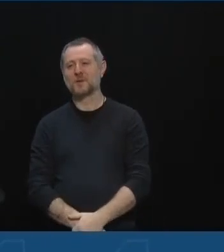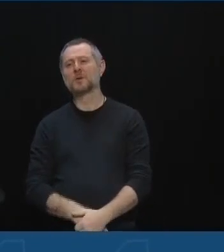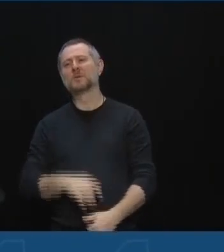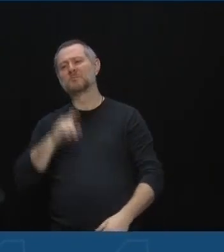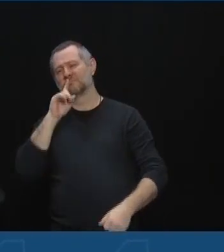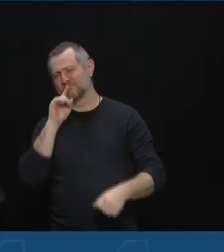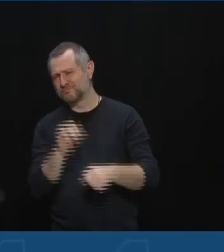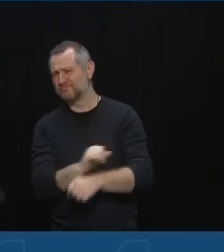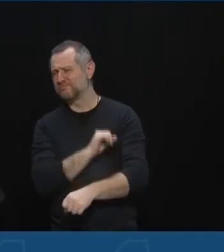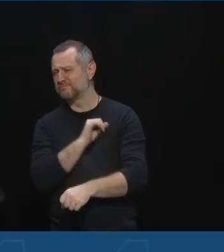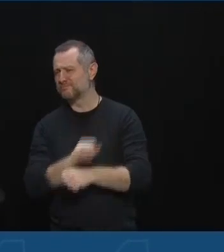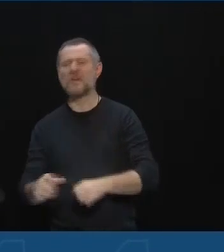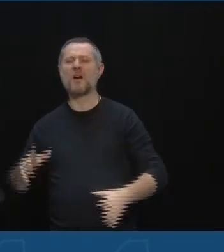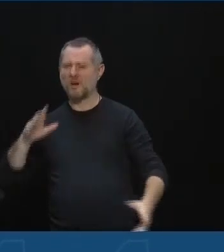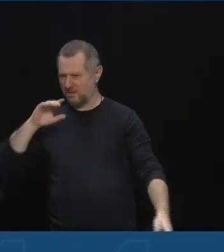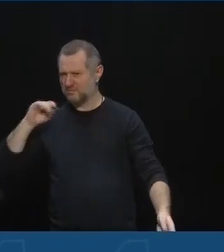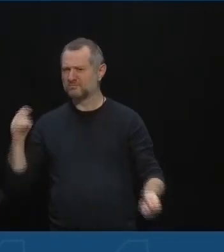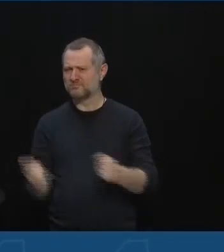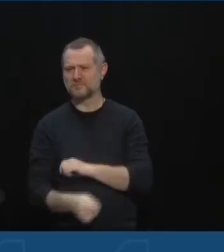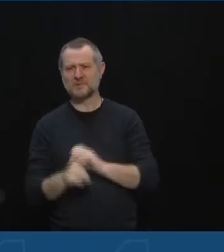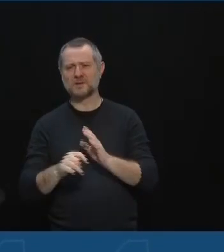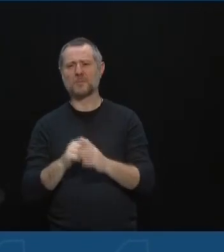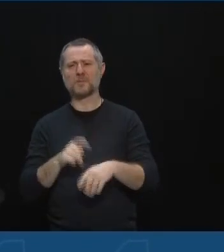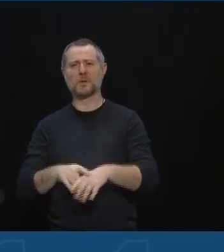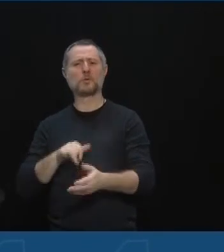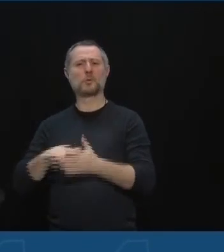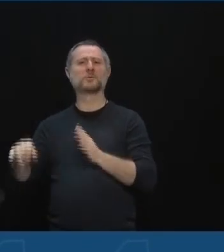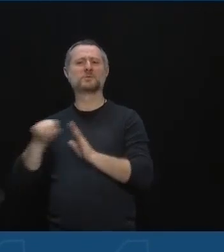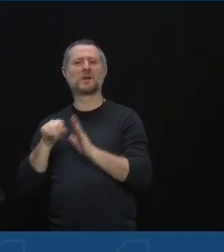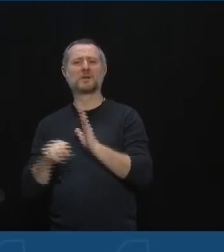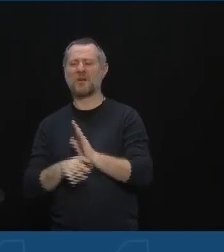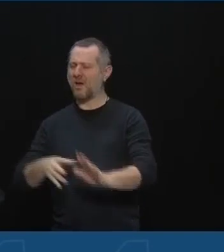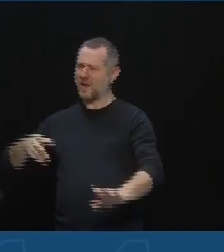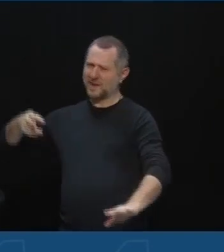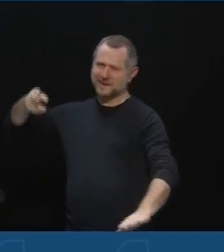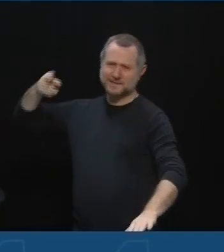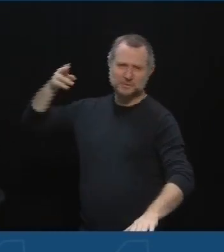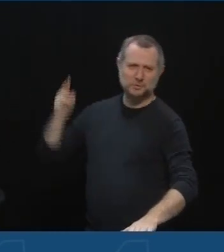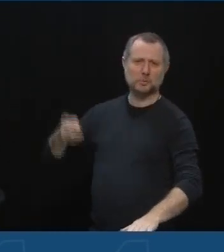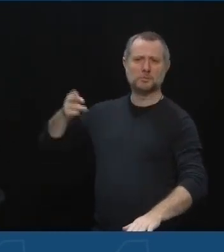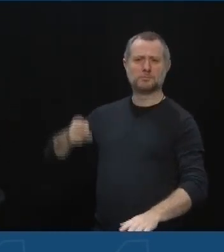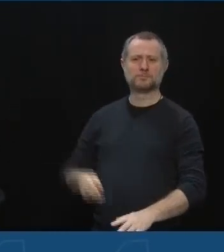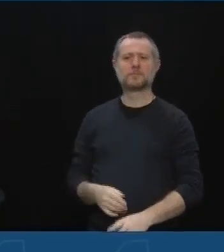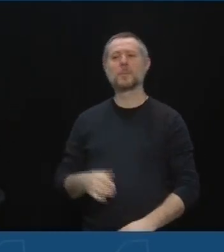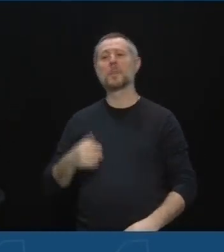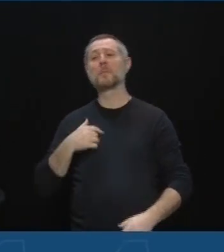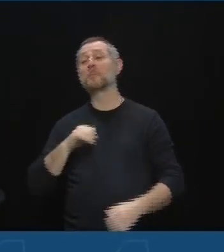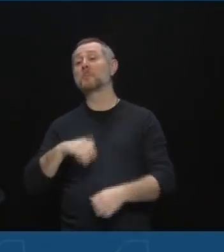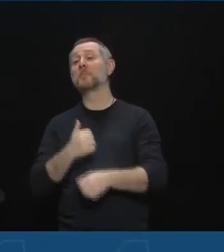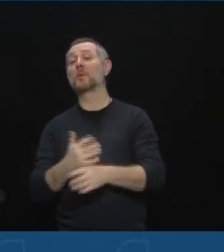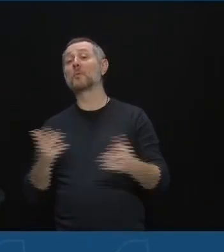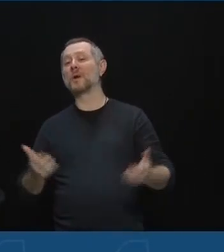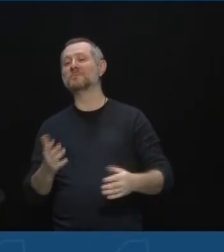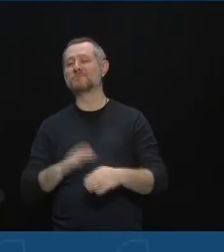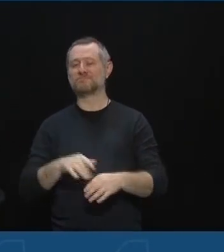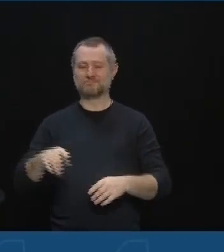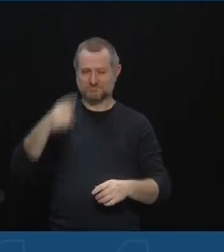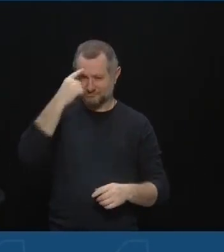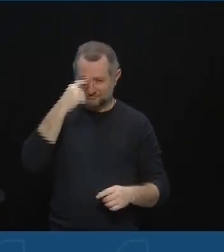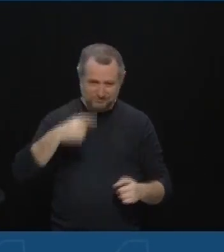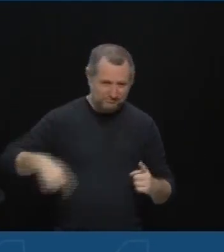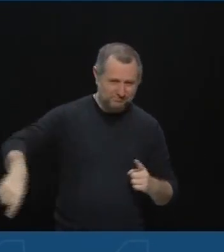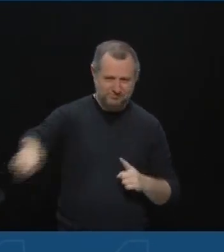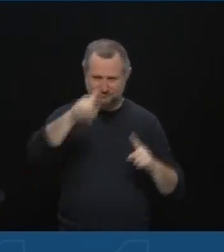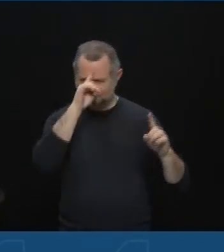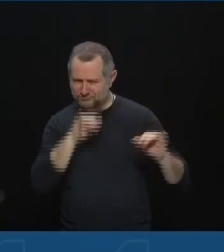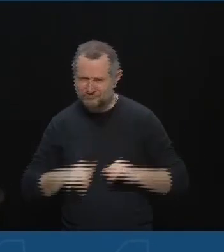new time in our state, a new era for New York, which is based on consensus building and collaboration, a whole different approach